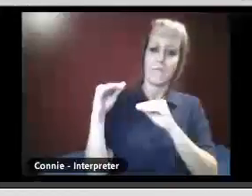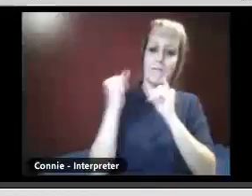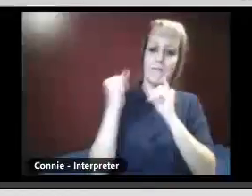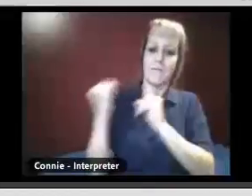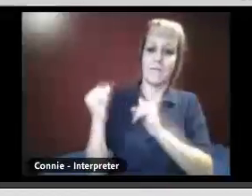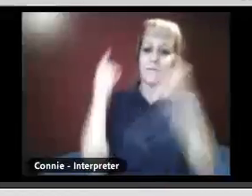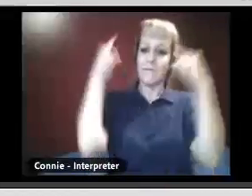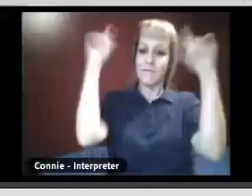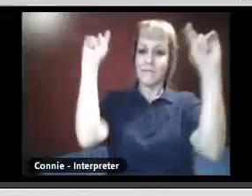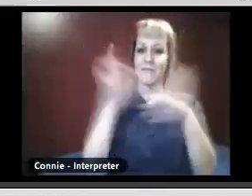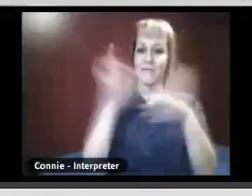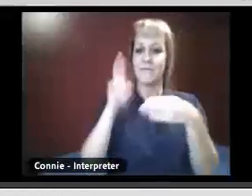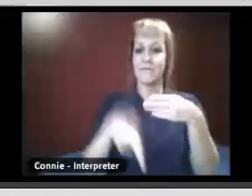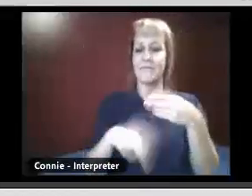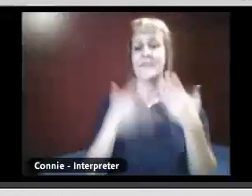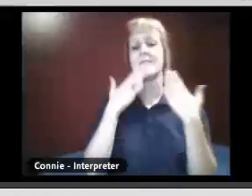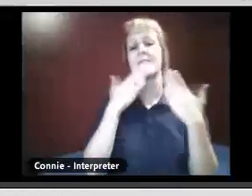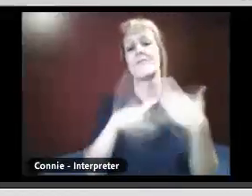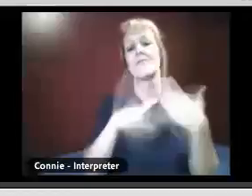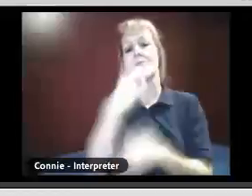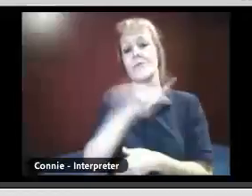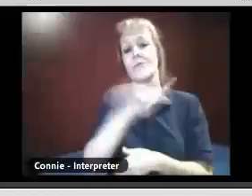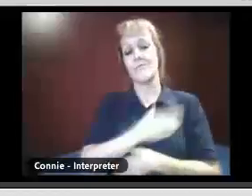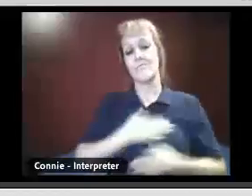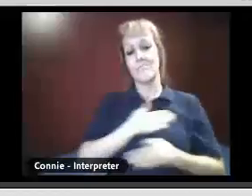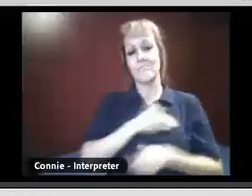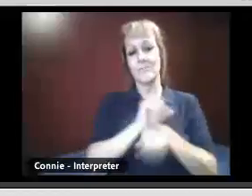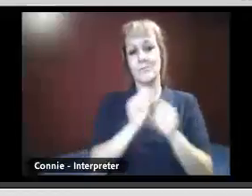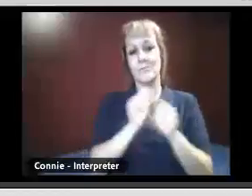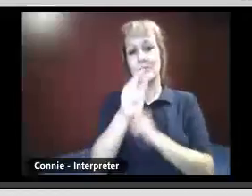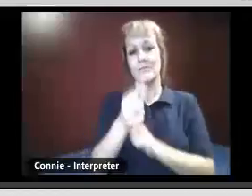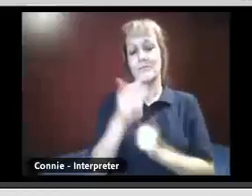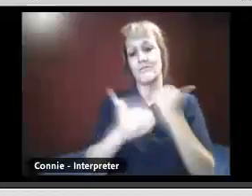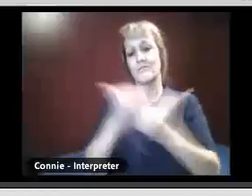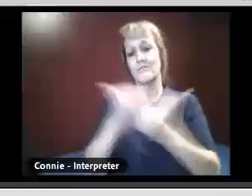you, everybody, for giving me the privilege of working with you throughout this series.